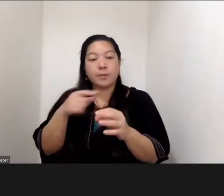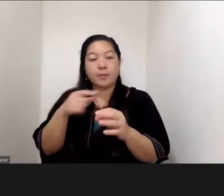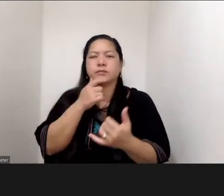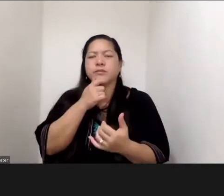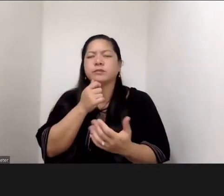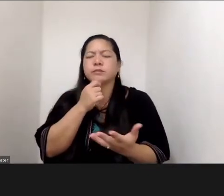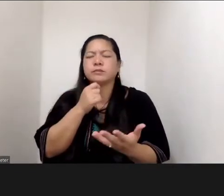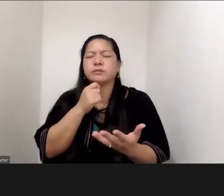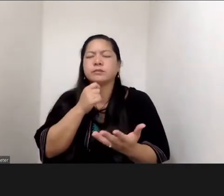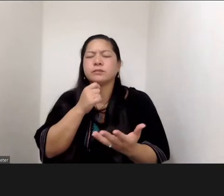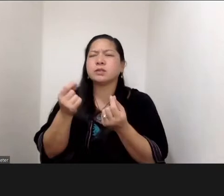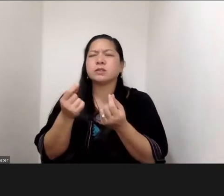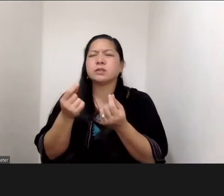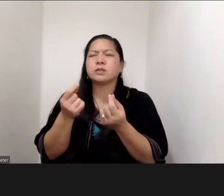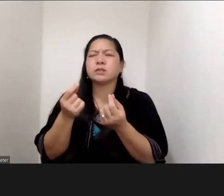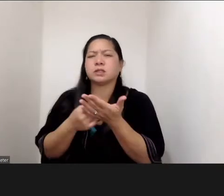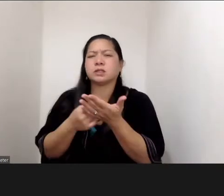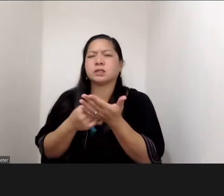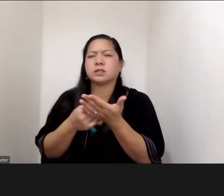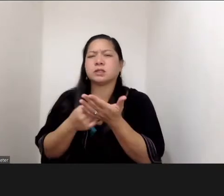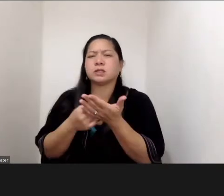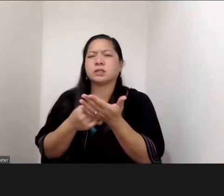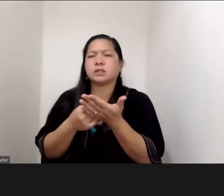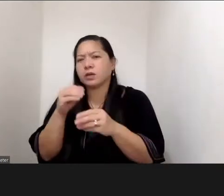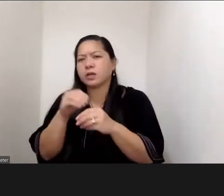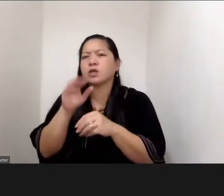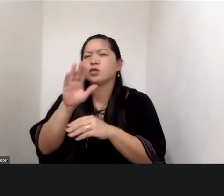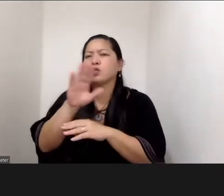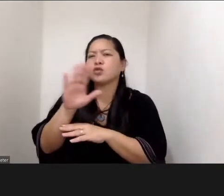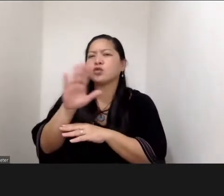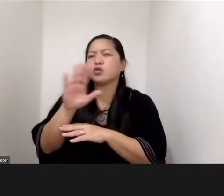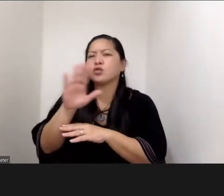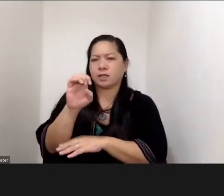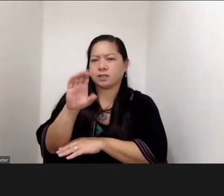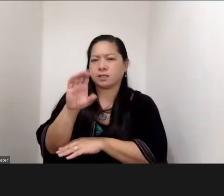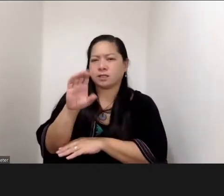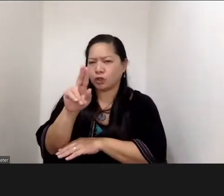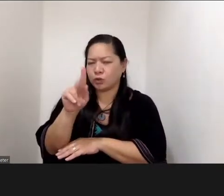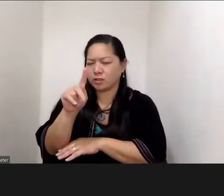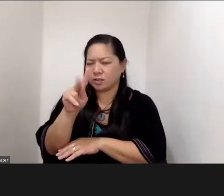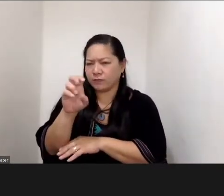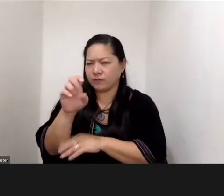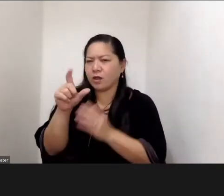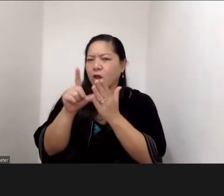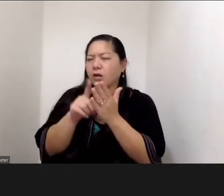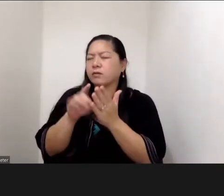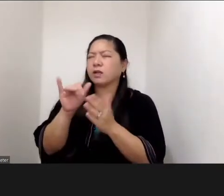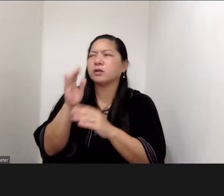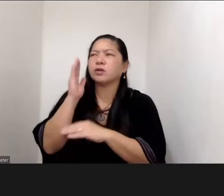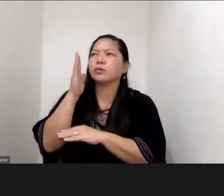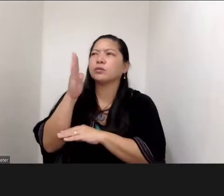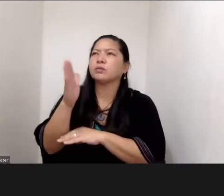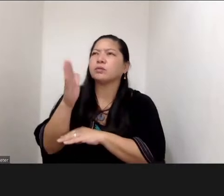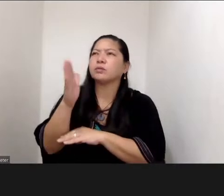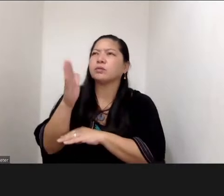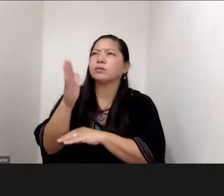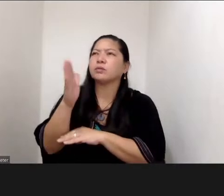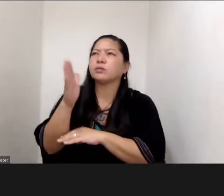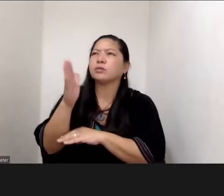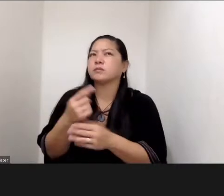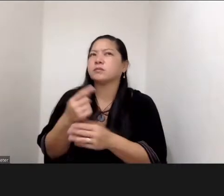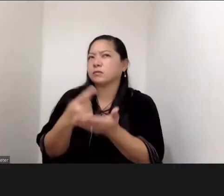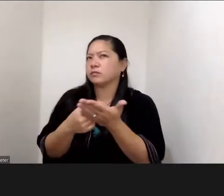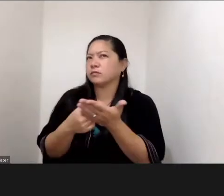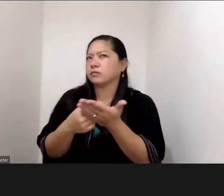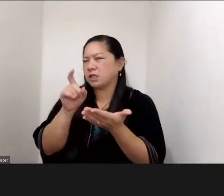you did mention in your executive order that there would be a